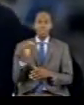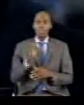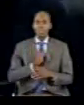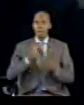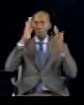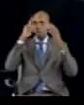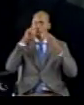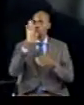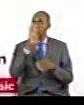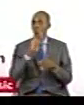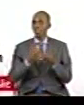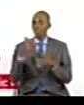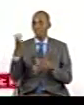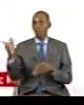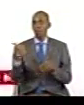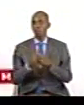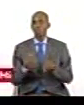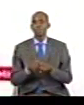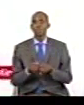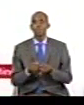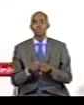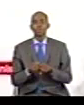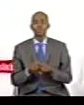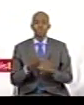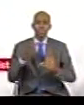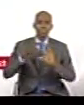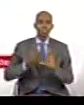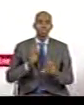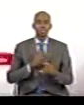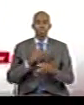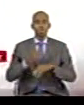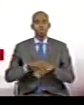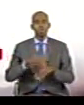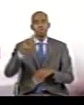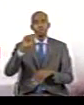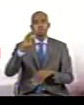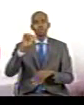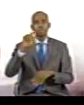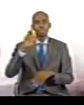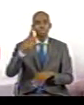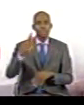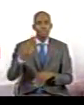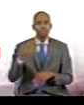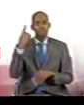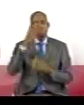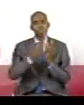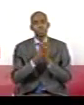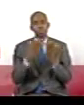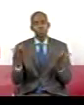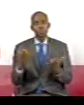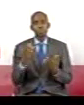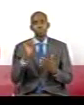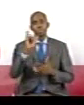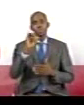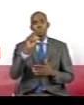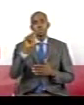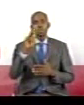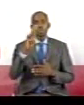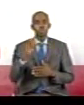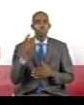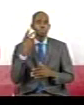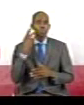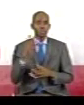you'll be there too. Join us on Twitter, Facebook, Instagram, or YouTube using the details below